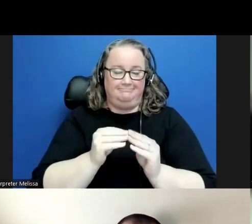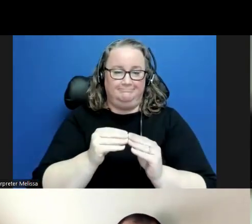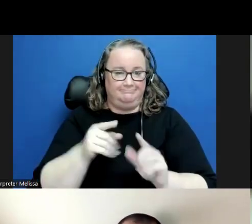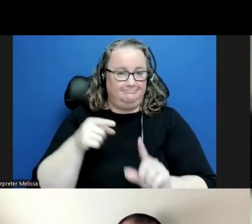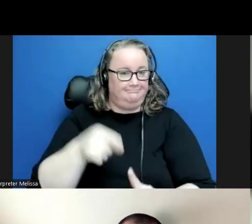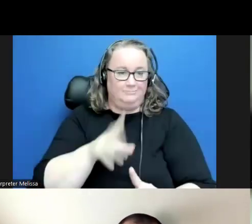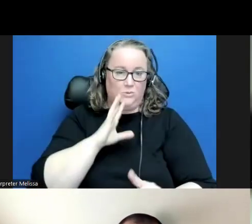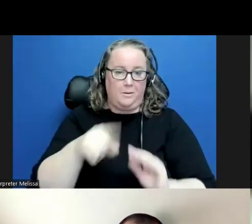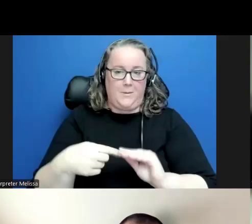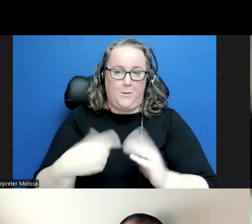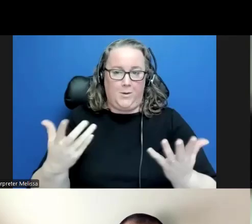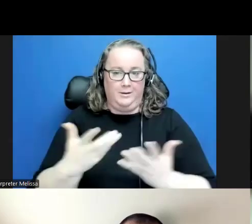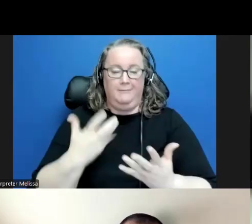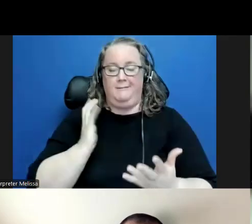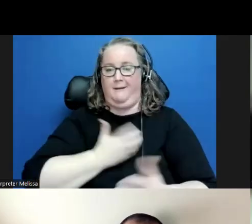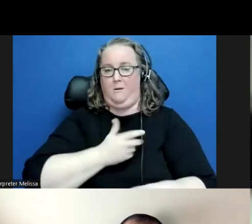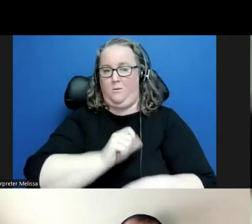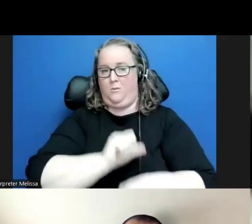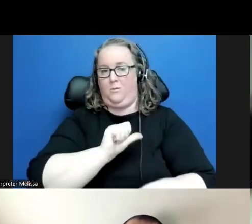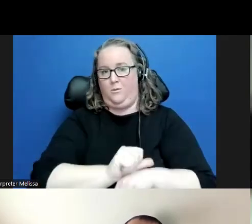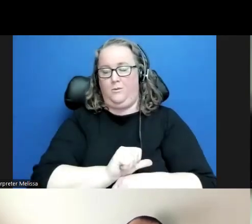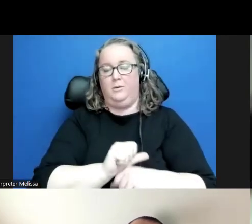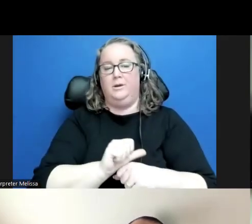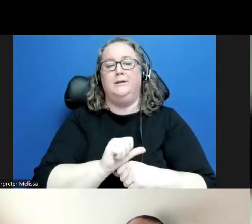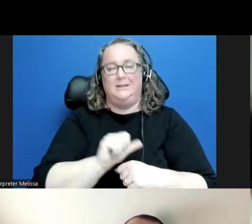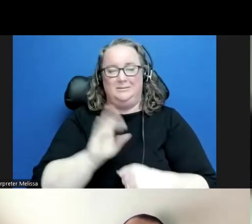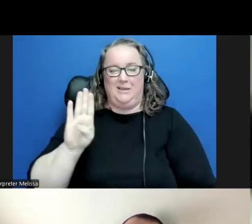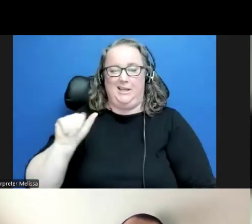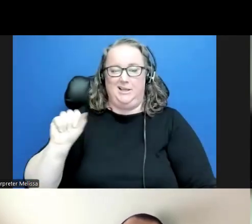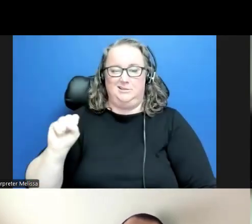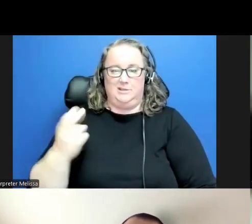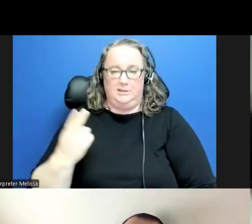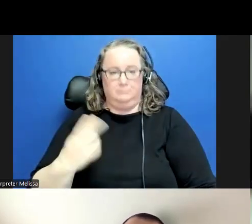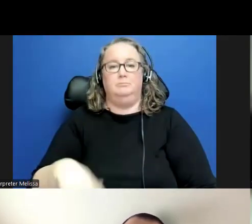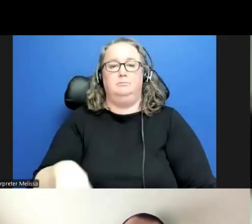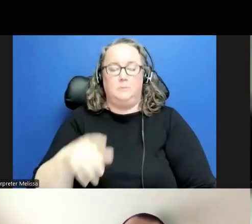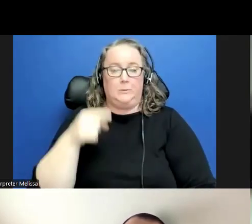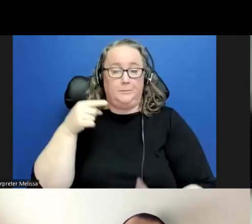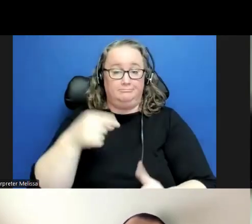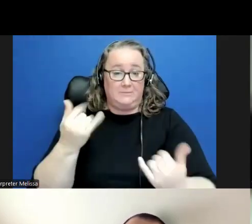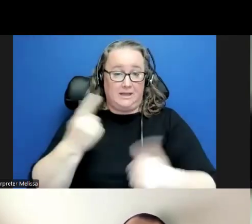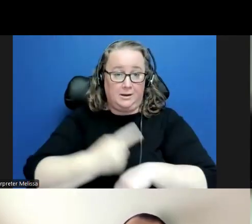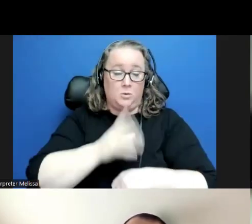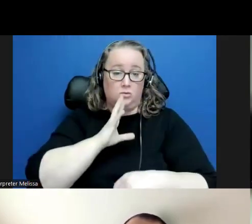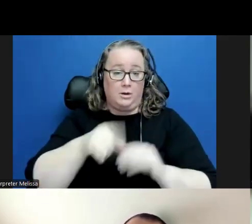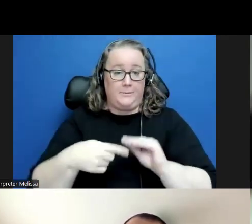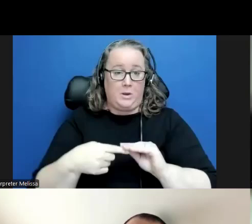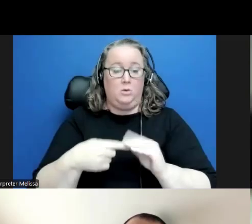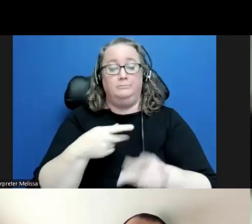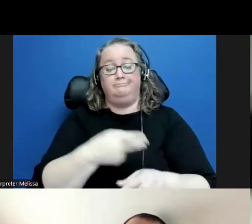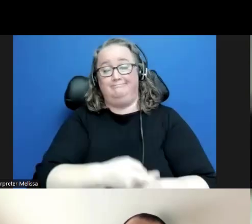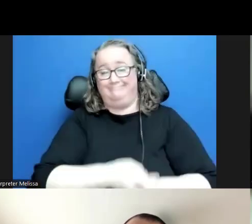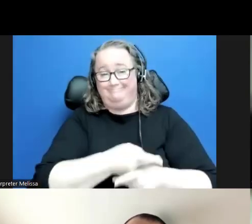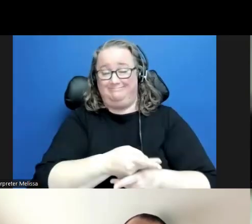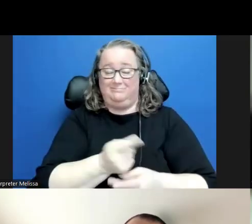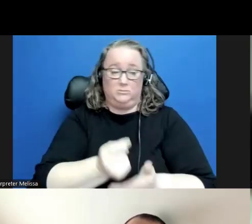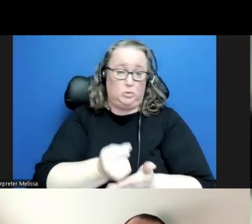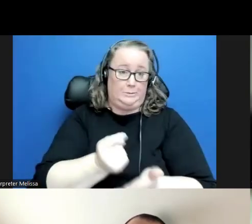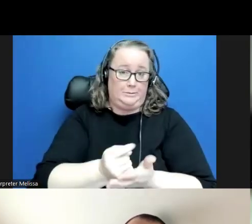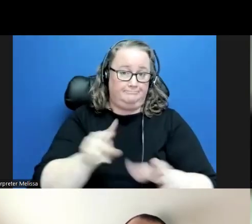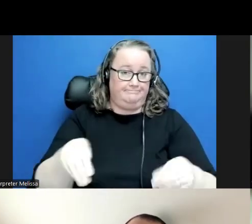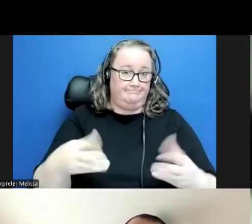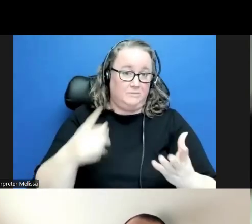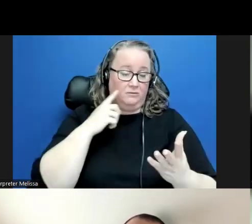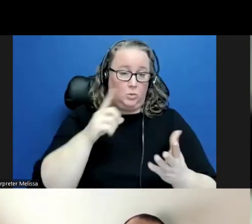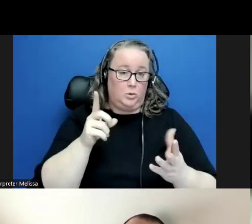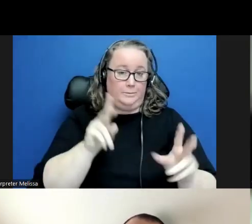our work at Bridgewater State Hospital. This session will focus on the care and treatment provided to